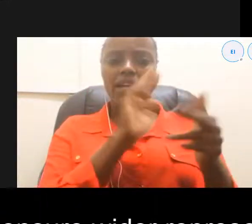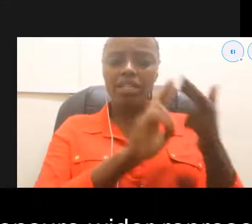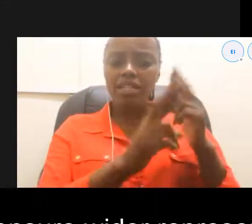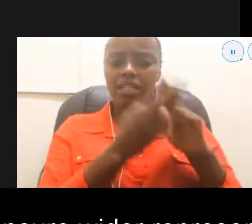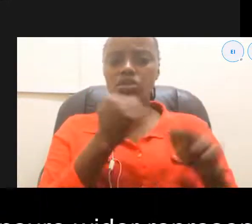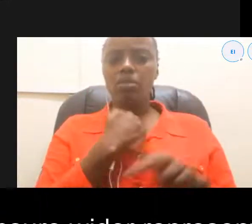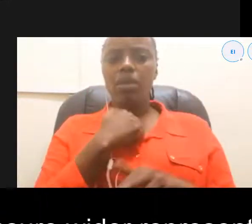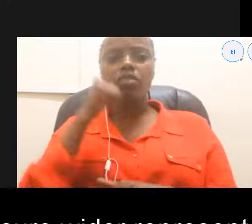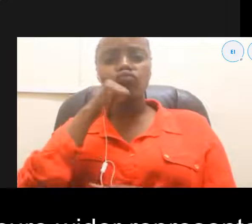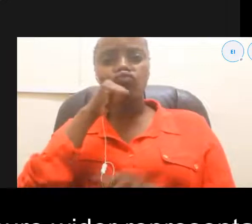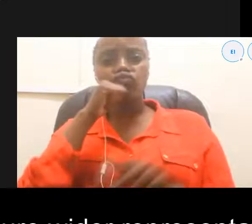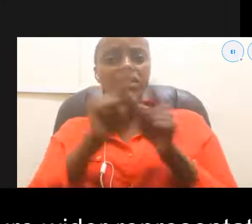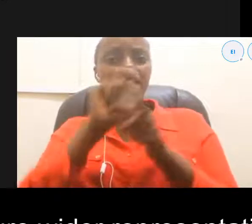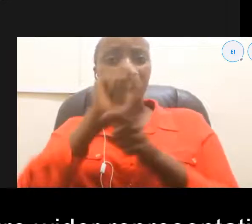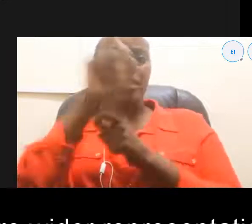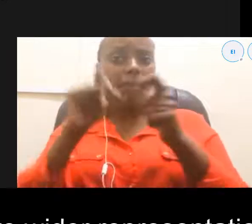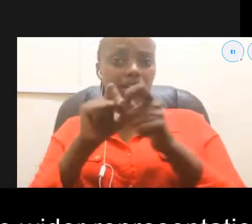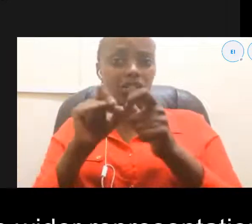that particular